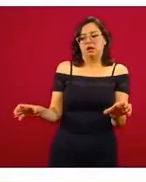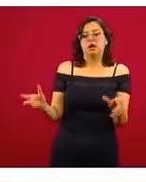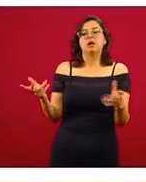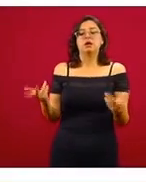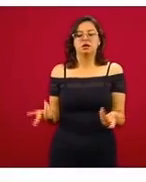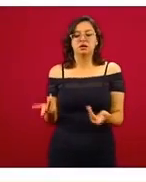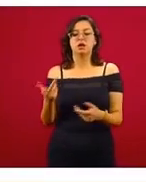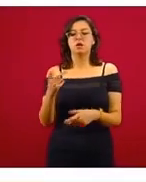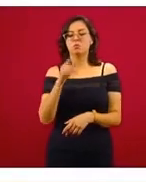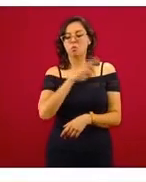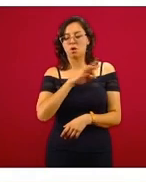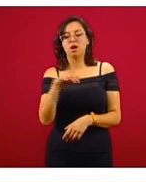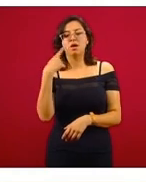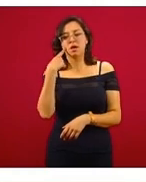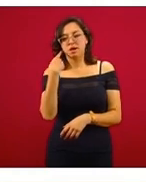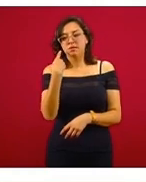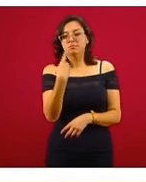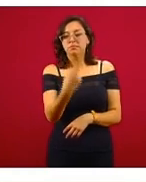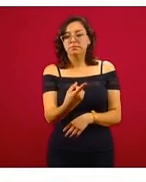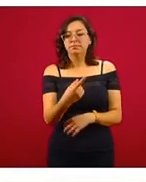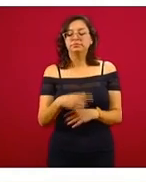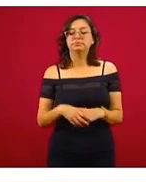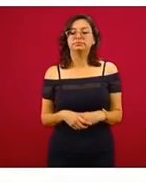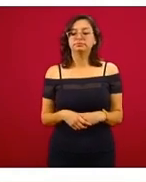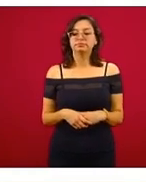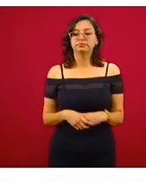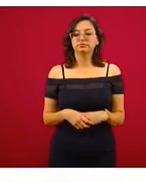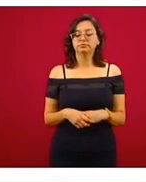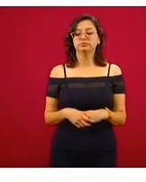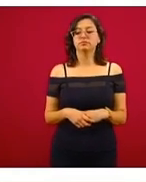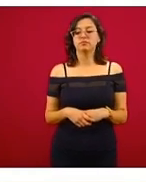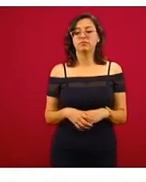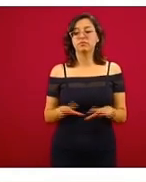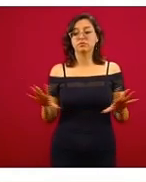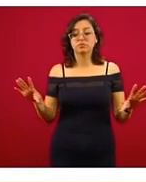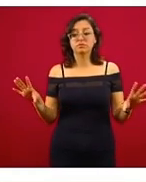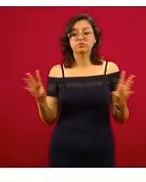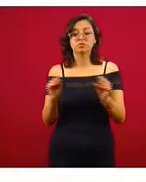the suspect cases in yellow or light orange.